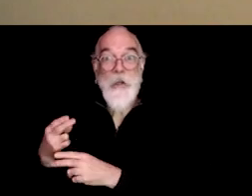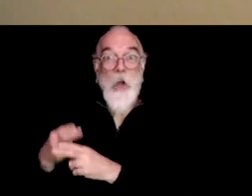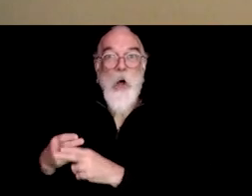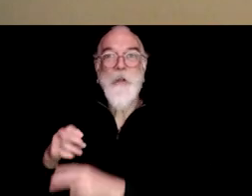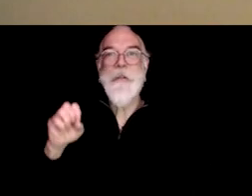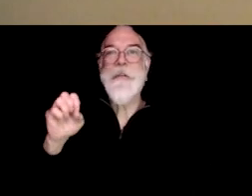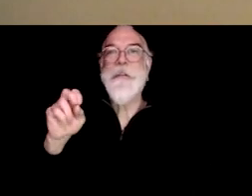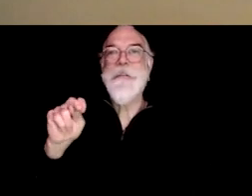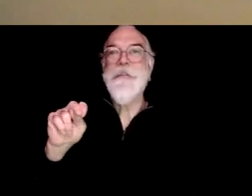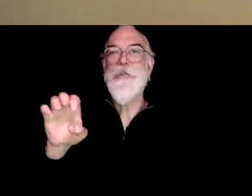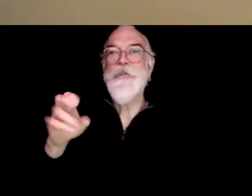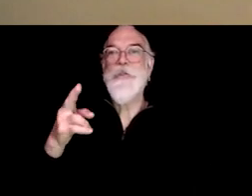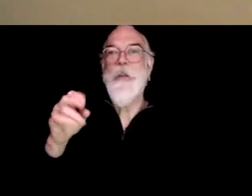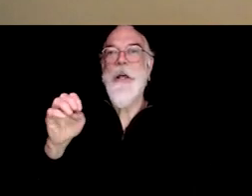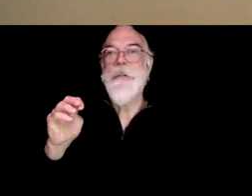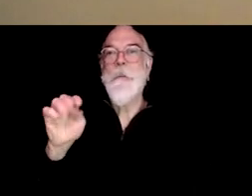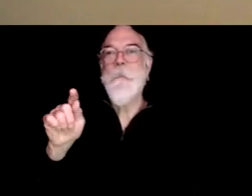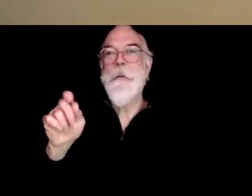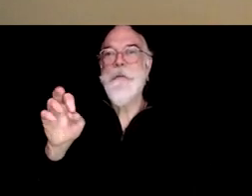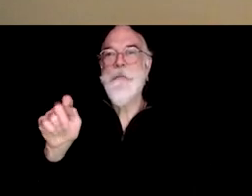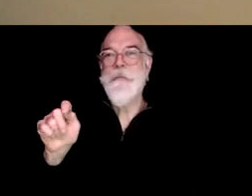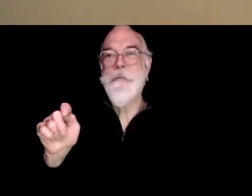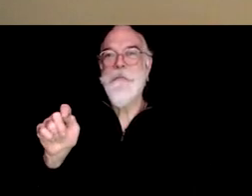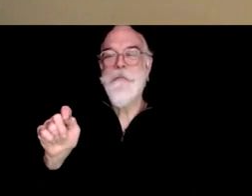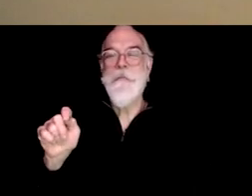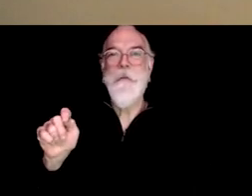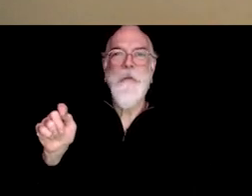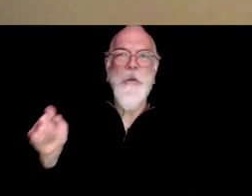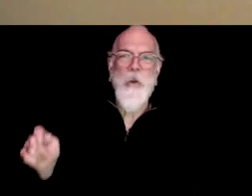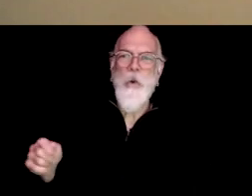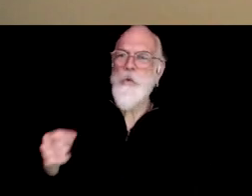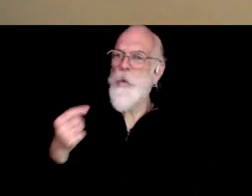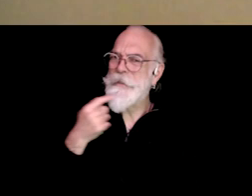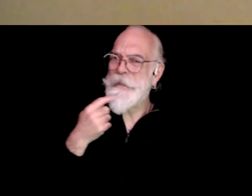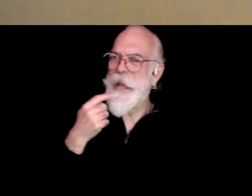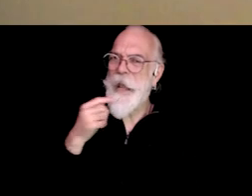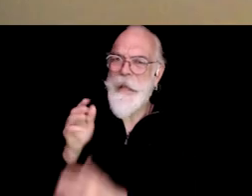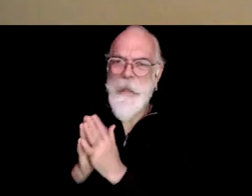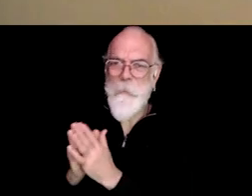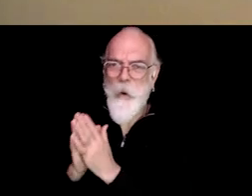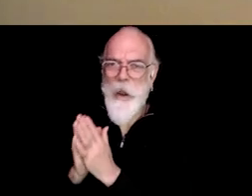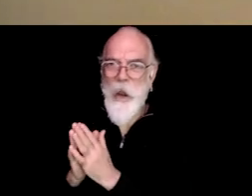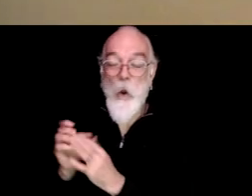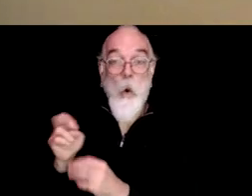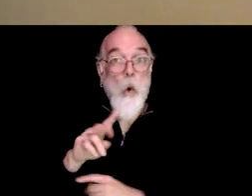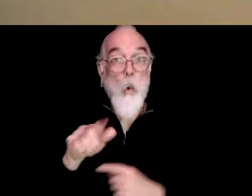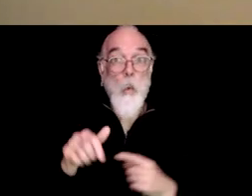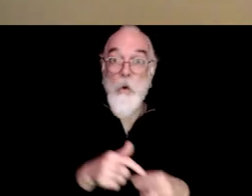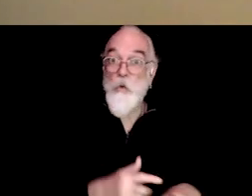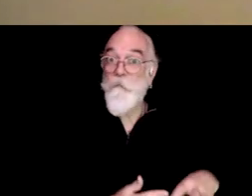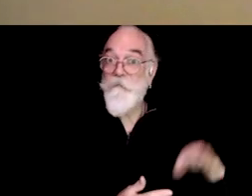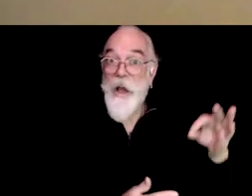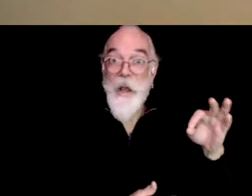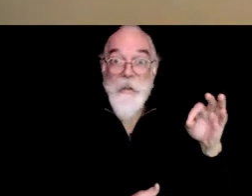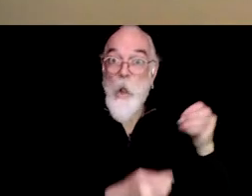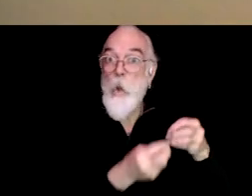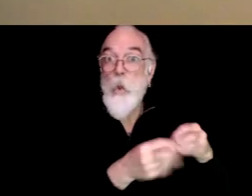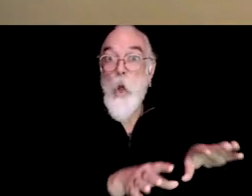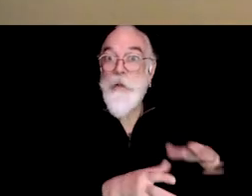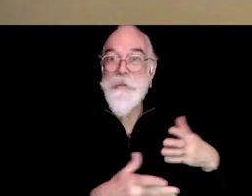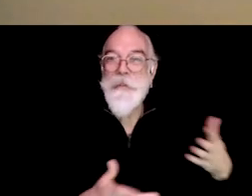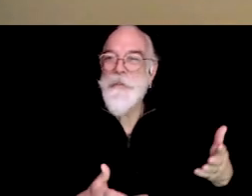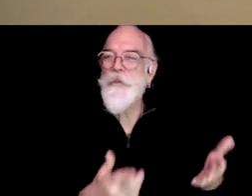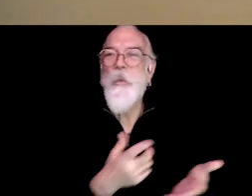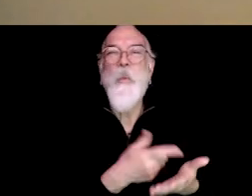litany of healing, or even of finding a lost item, he recites not only